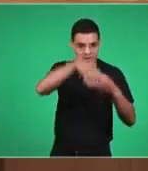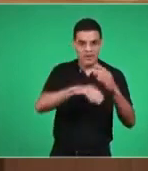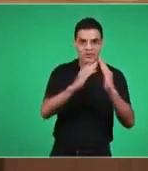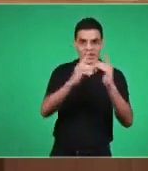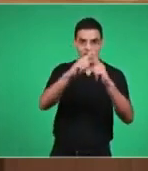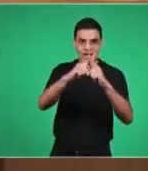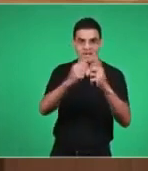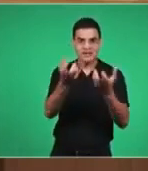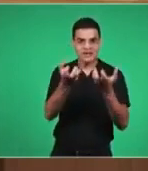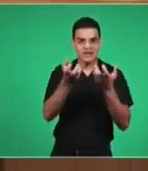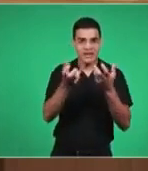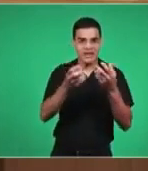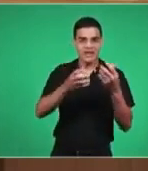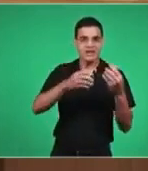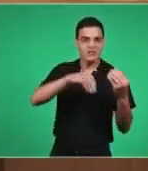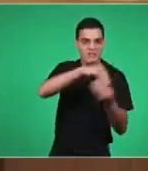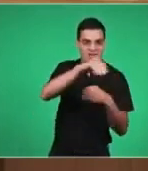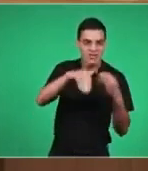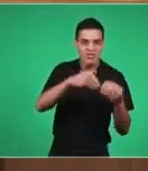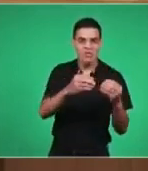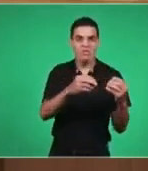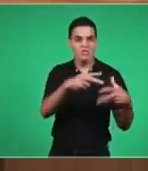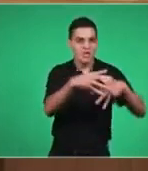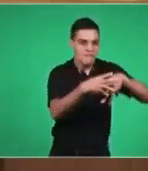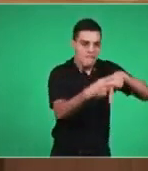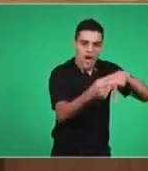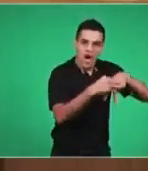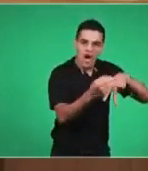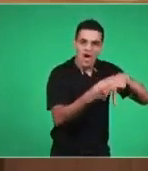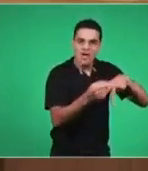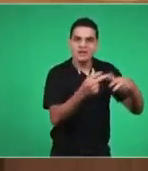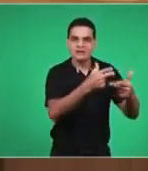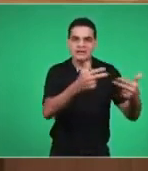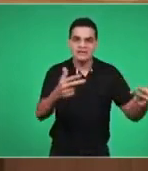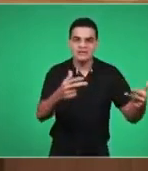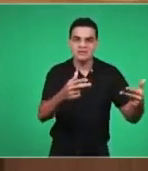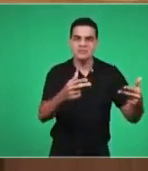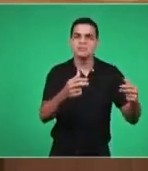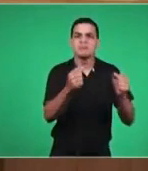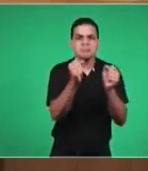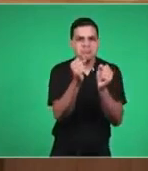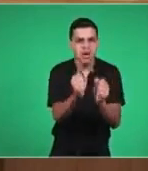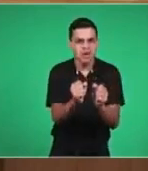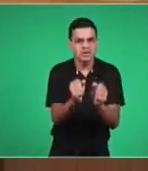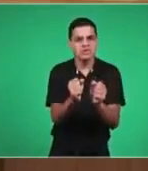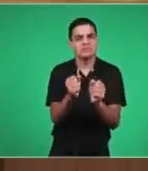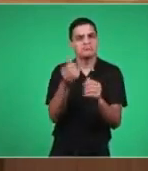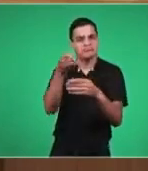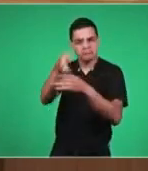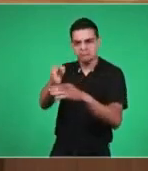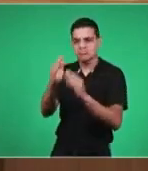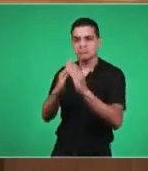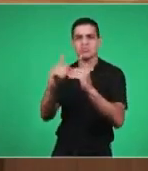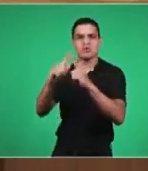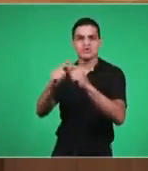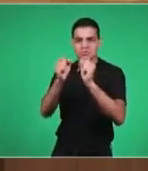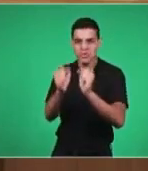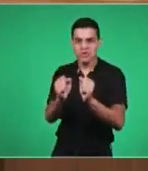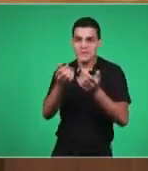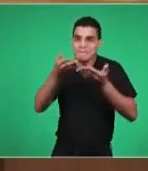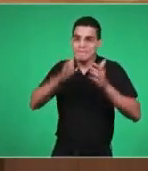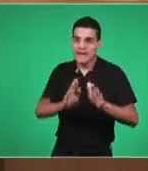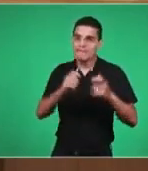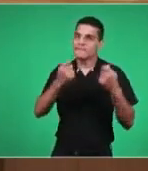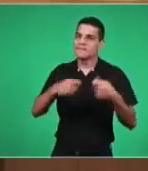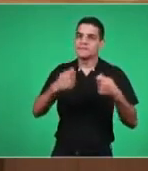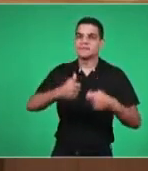The people who want these types of things can go live their lives somewhere else. And everyone is invited to be present.